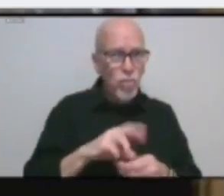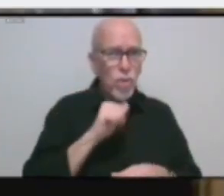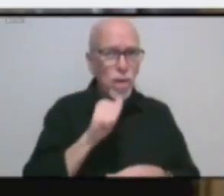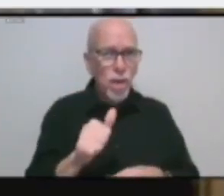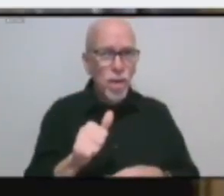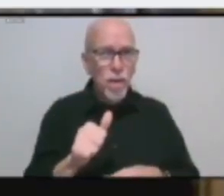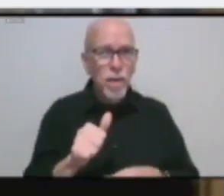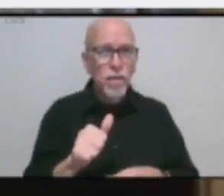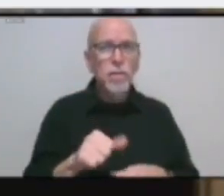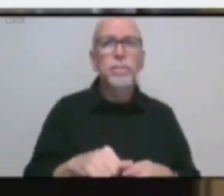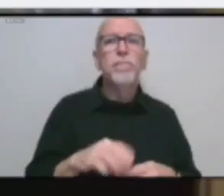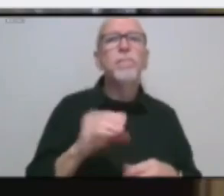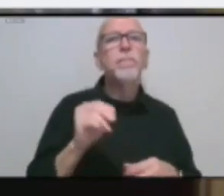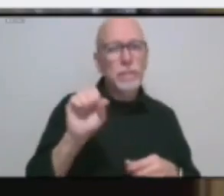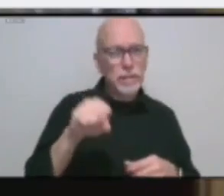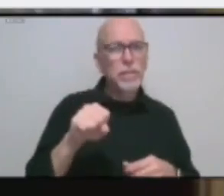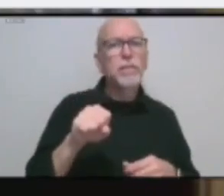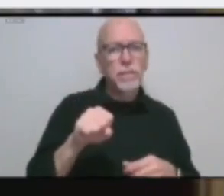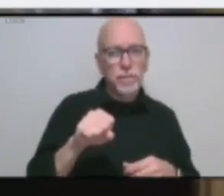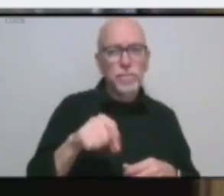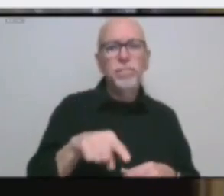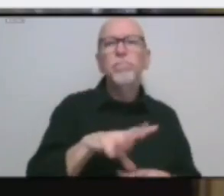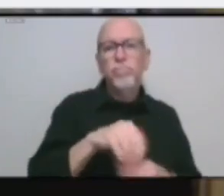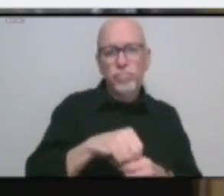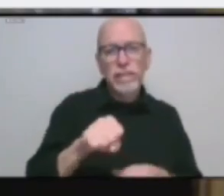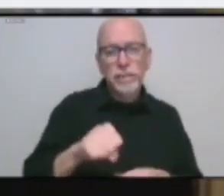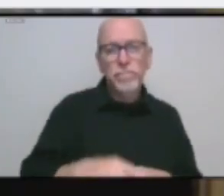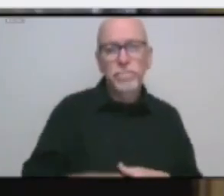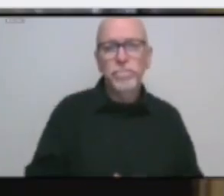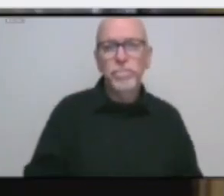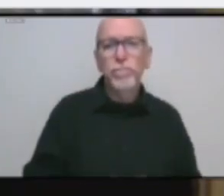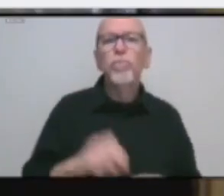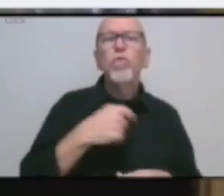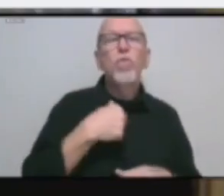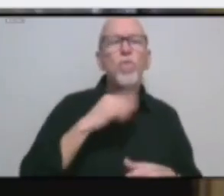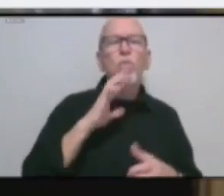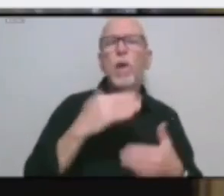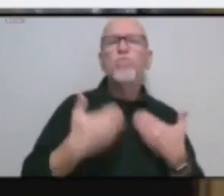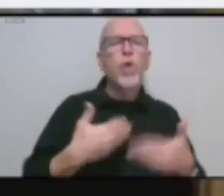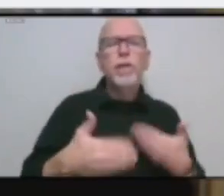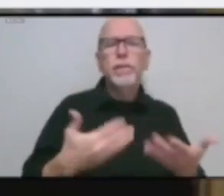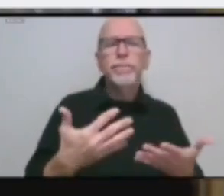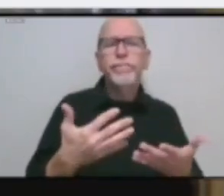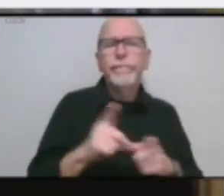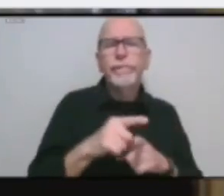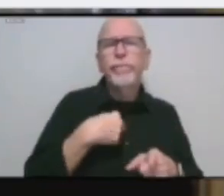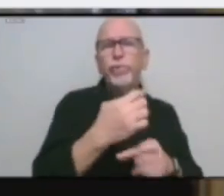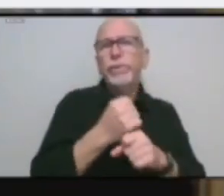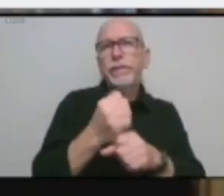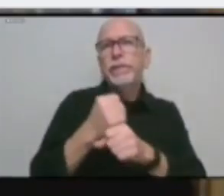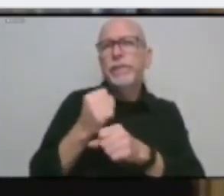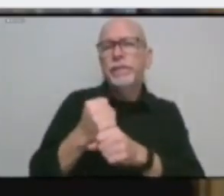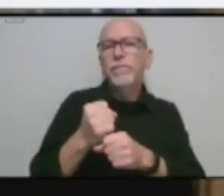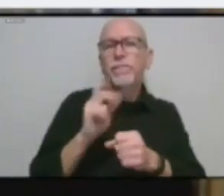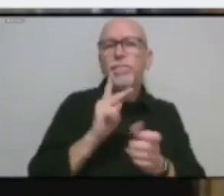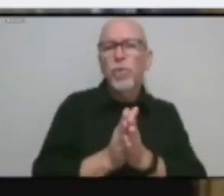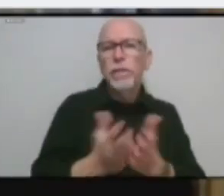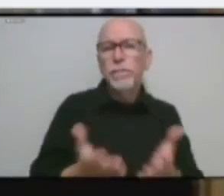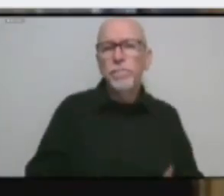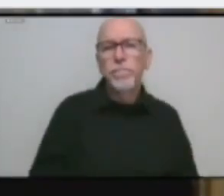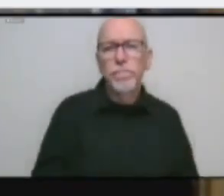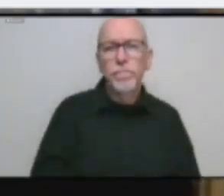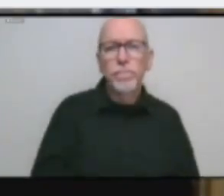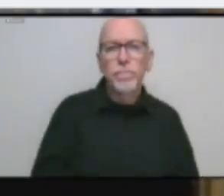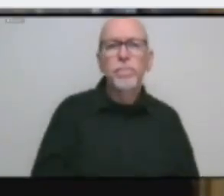as well. And yes, the answer is yes, they are. So we'll process as we receive. And